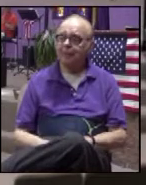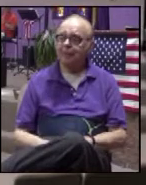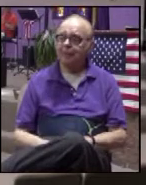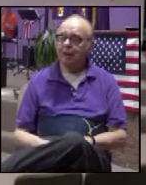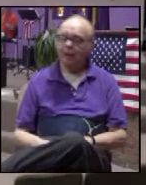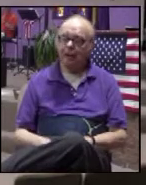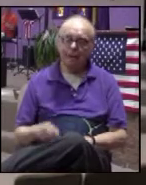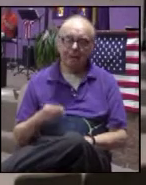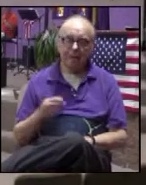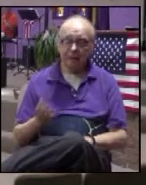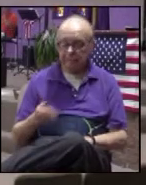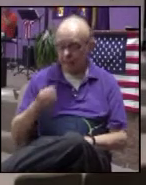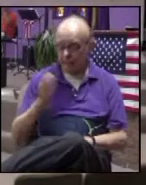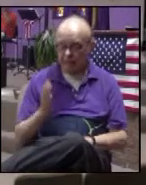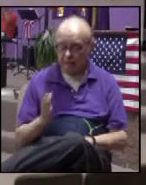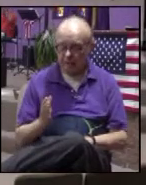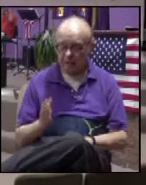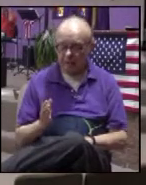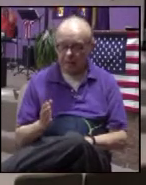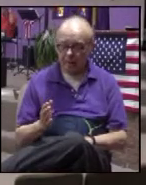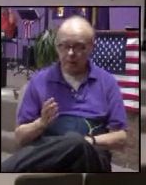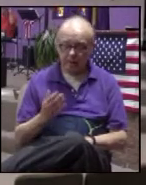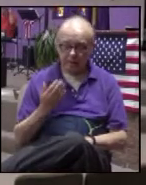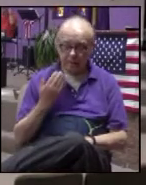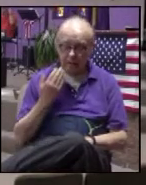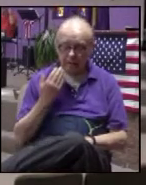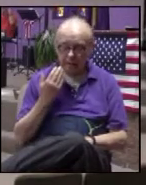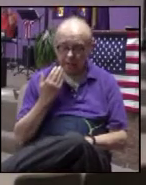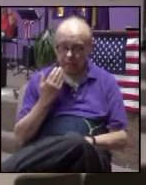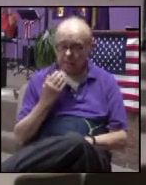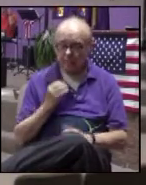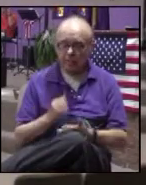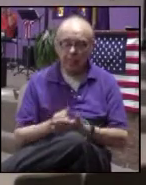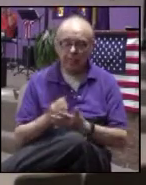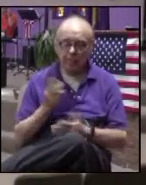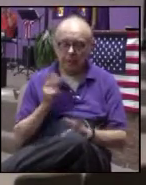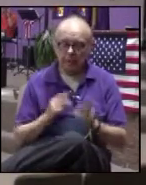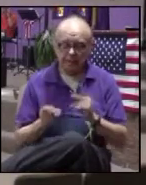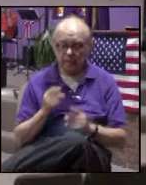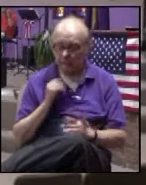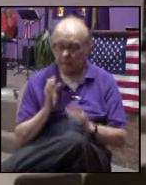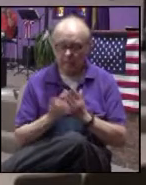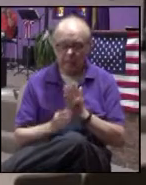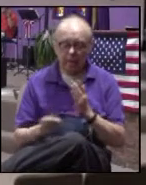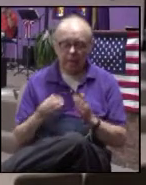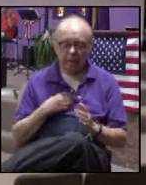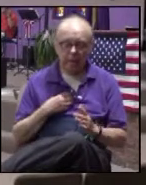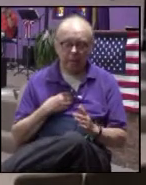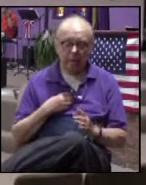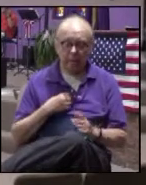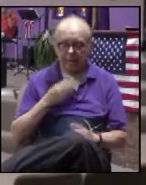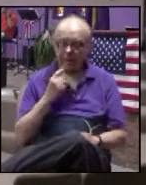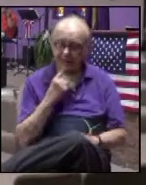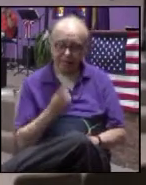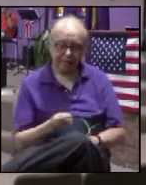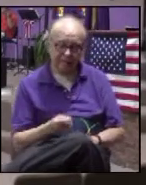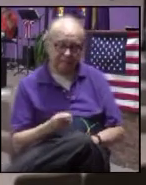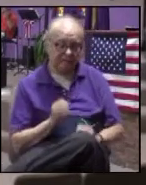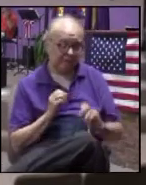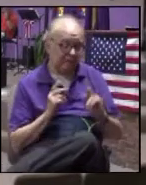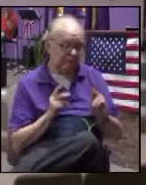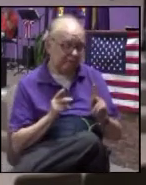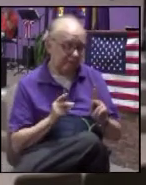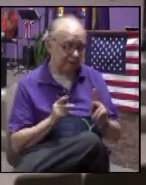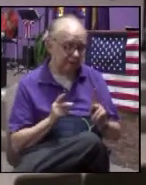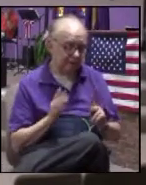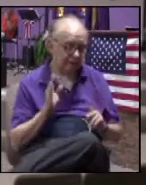Here's God. We're those people who didn't qualify. We don't have the application. And He says, it's okay. I'm